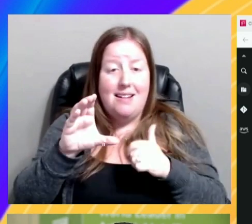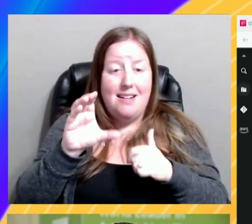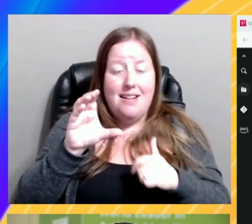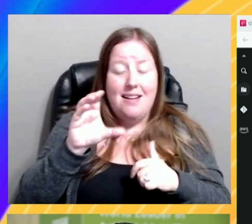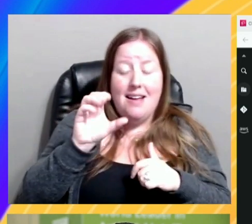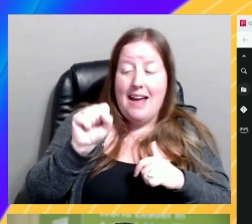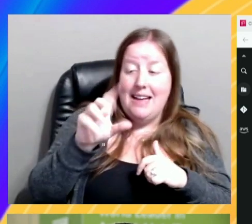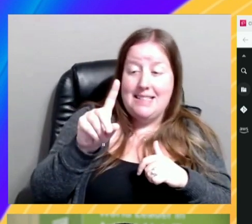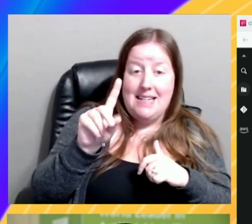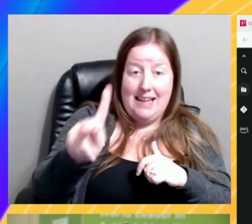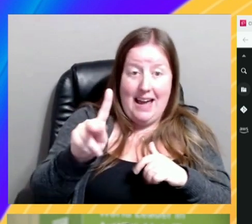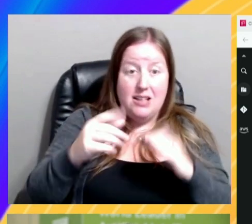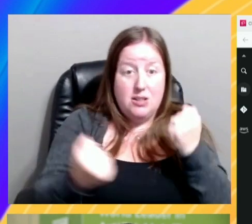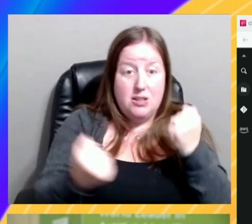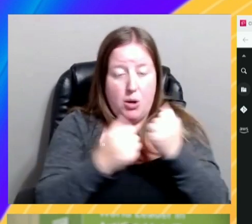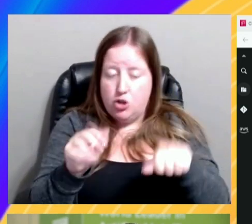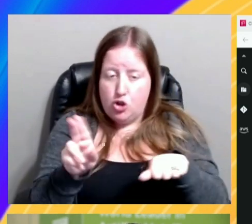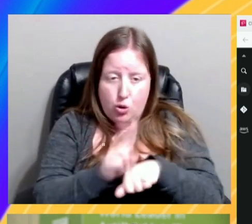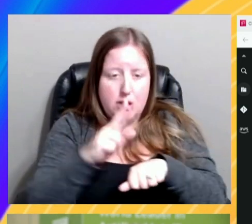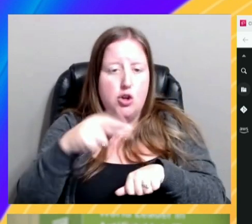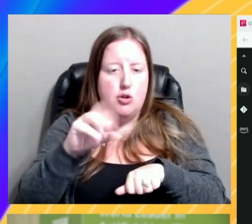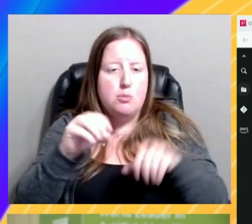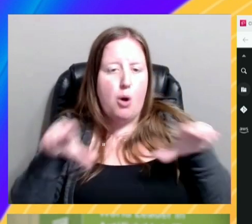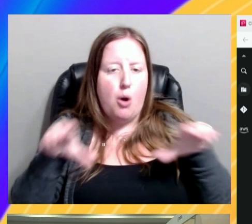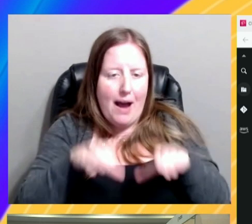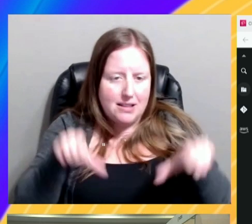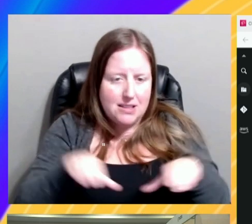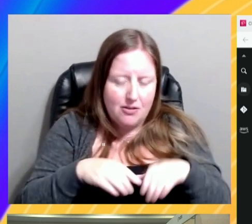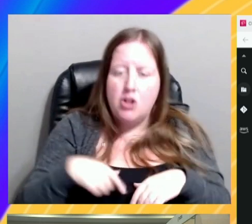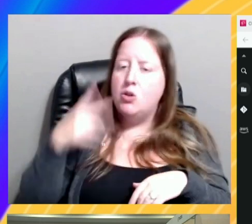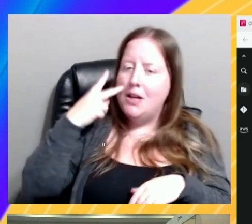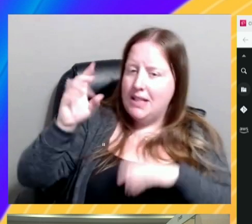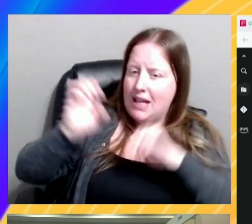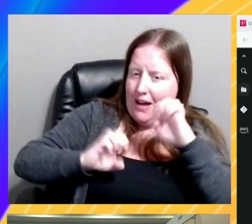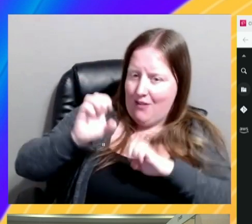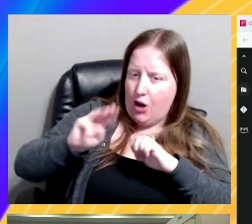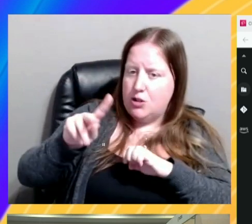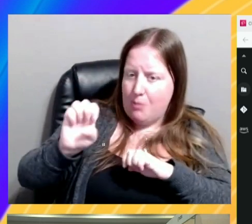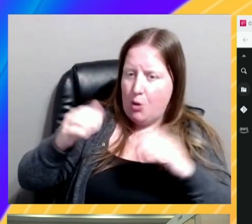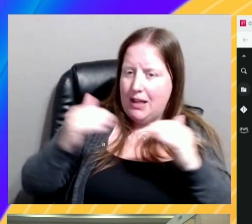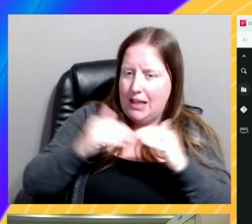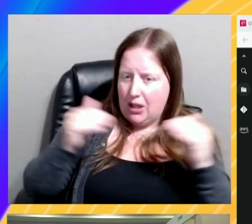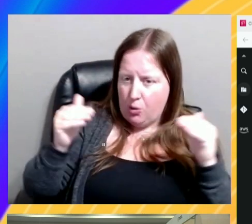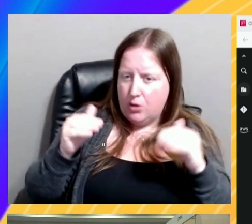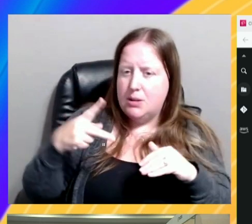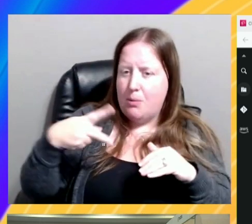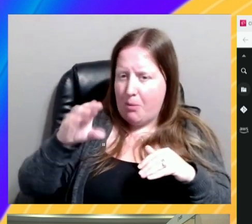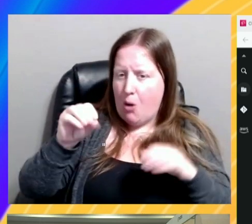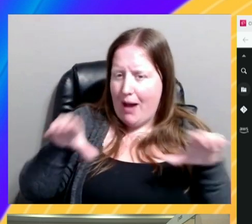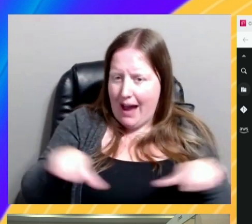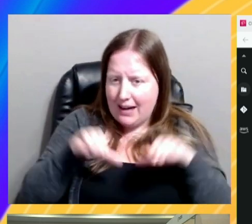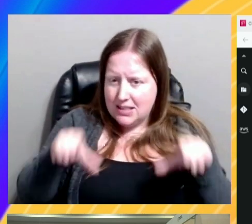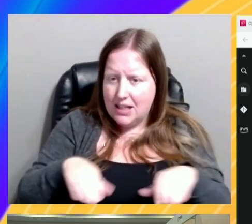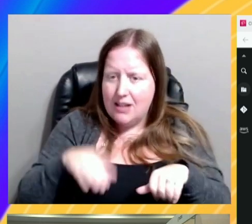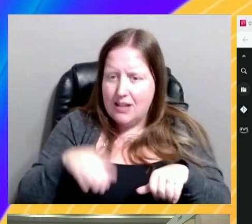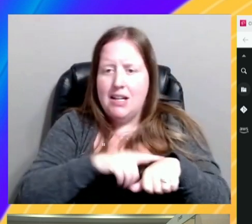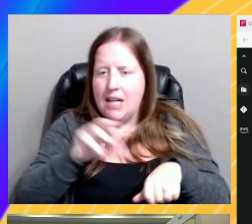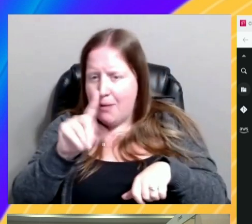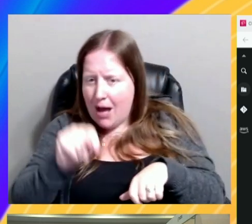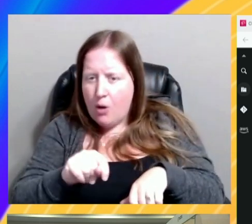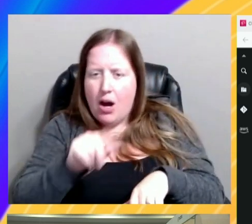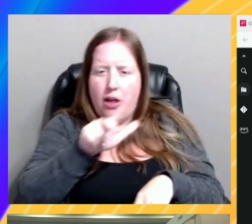and utilize proactive in that method too as well. See, evaluation mode equals proactive, evaluation timeout equals 30 on lines 44 and 45